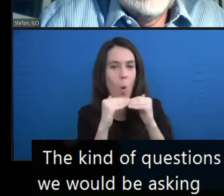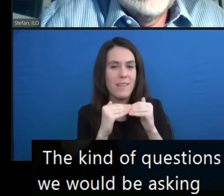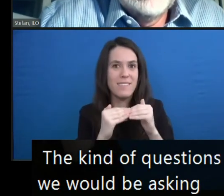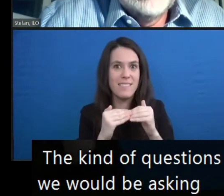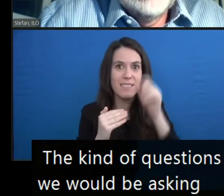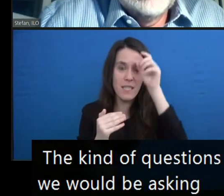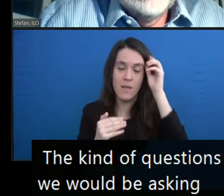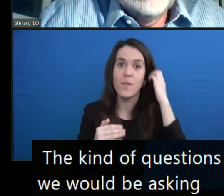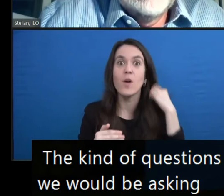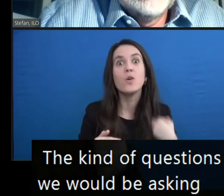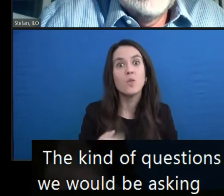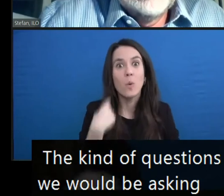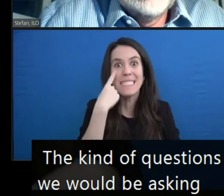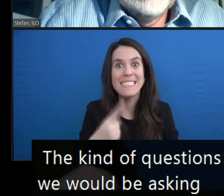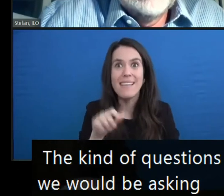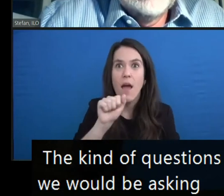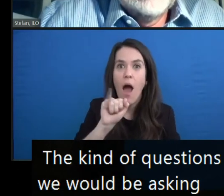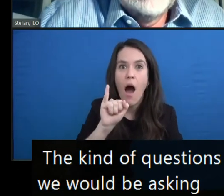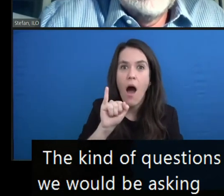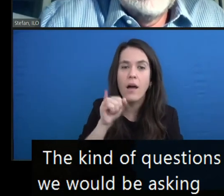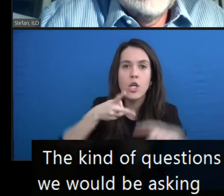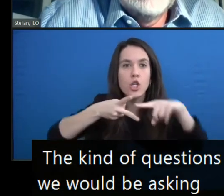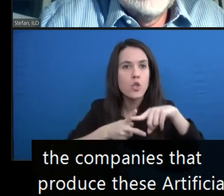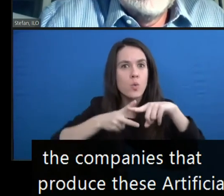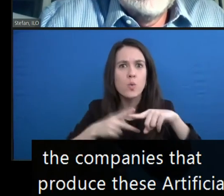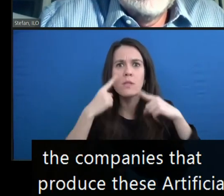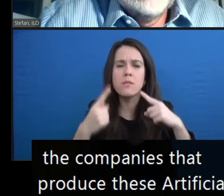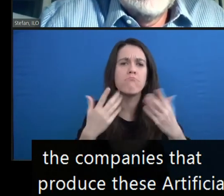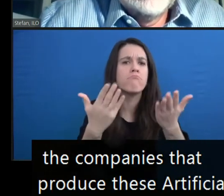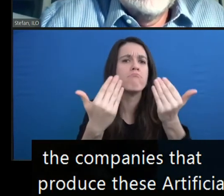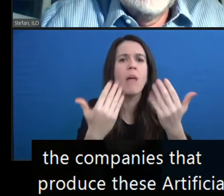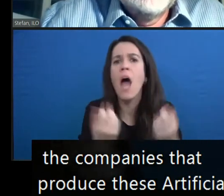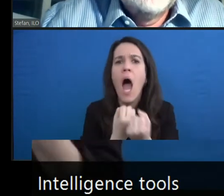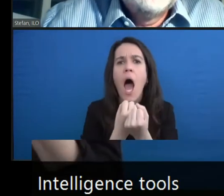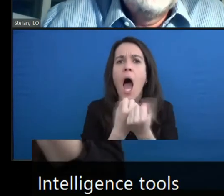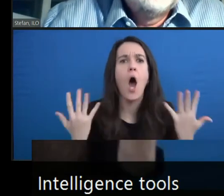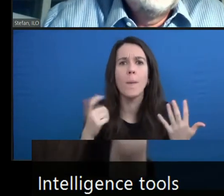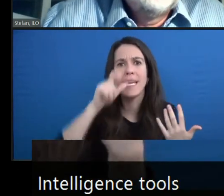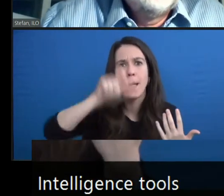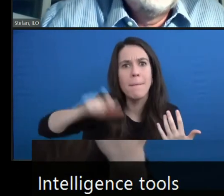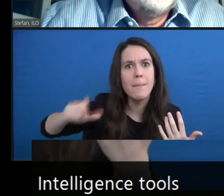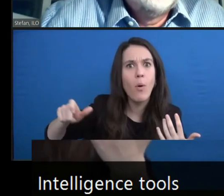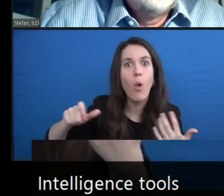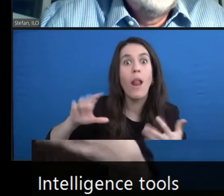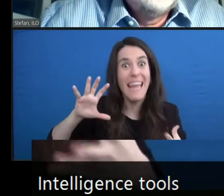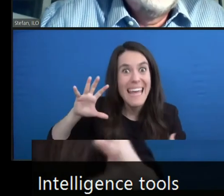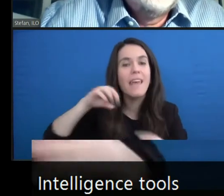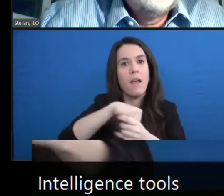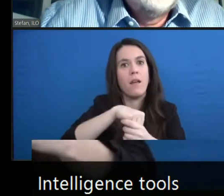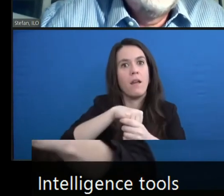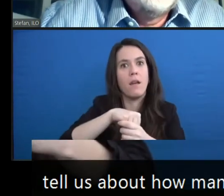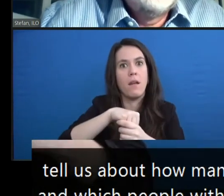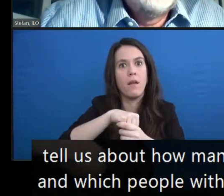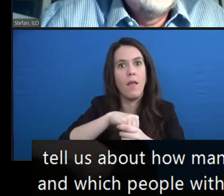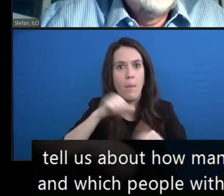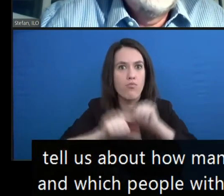intelligence tools are, tell us about how many and which persons with disabilities were actively involved in helping you to understand their reality